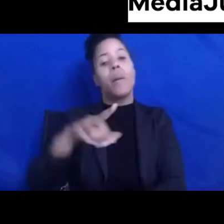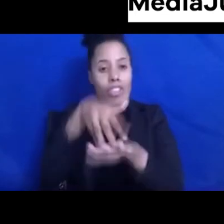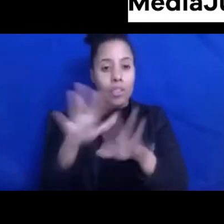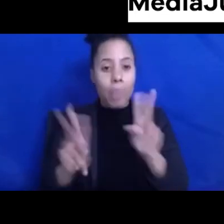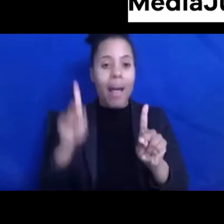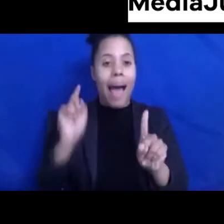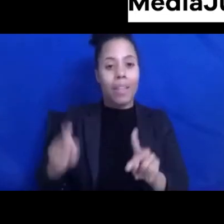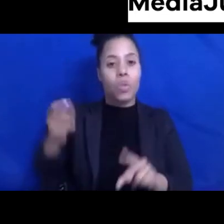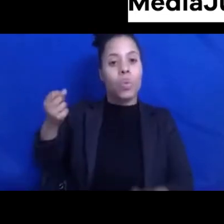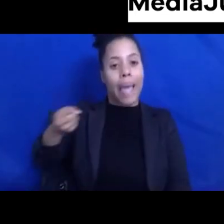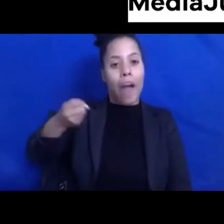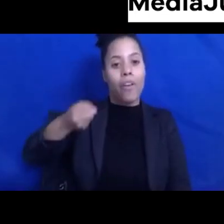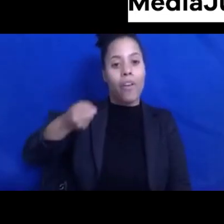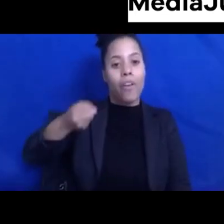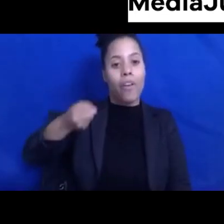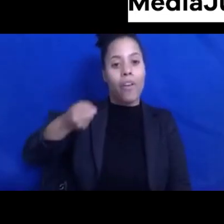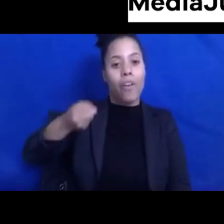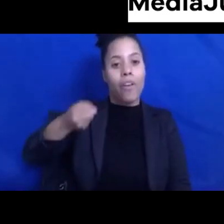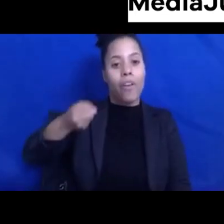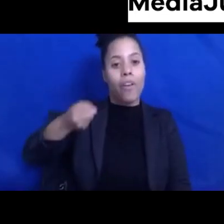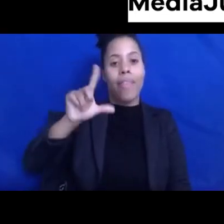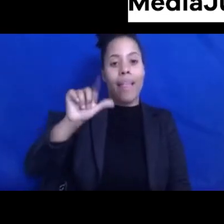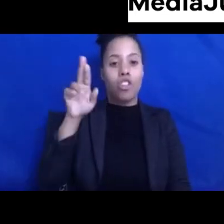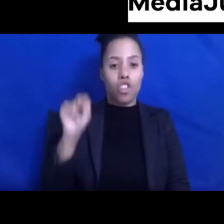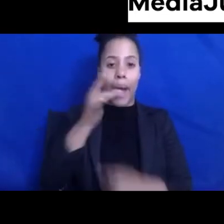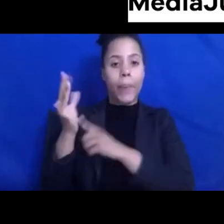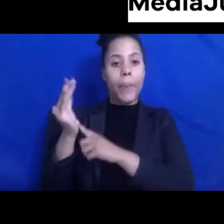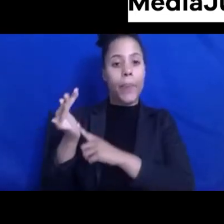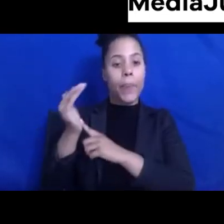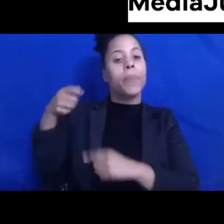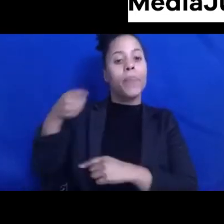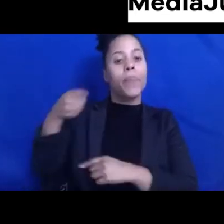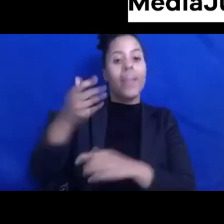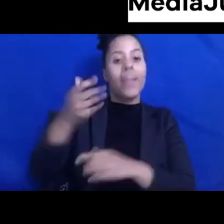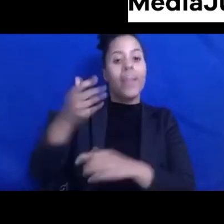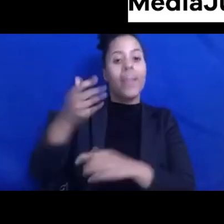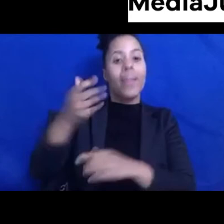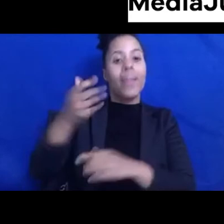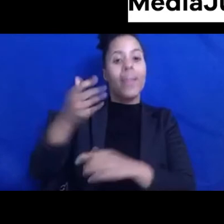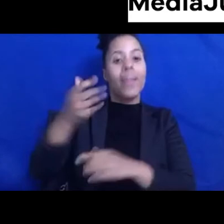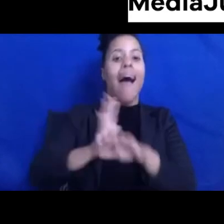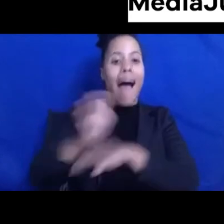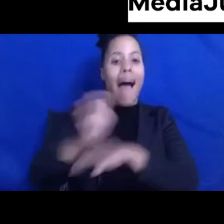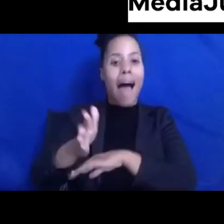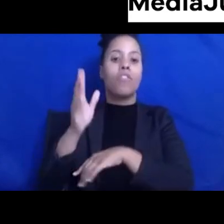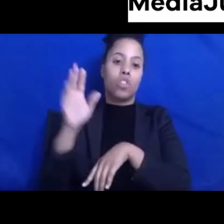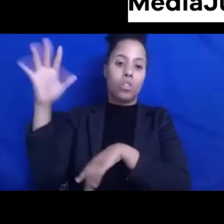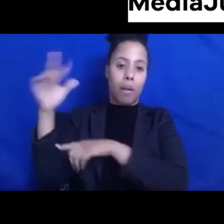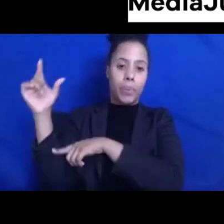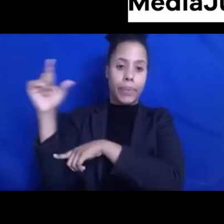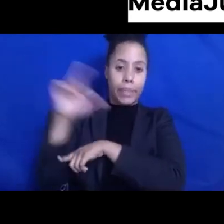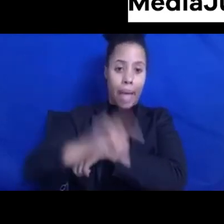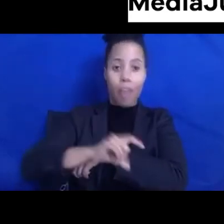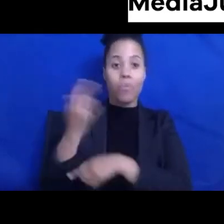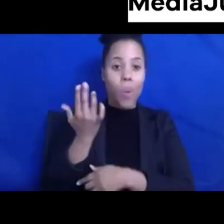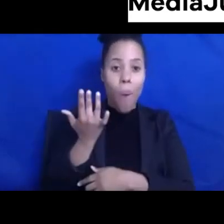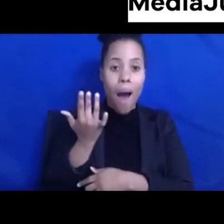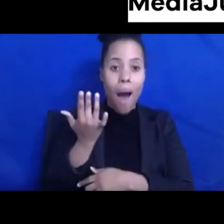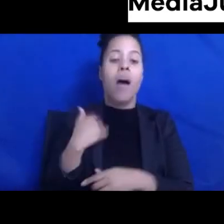sunset. And essentially the reason why folks had to do that was to make themselves visible for being